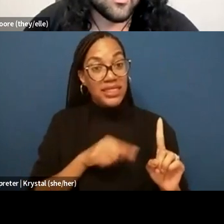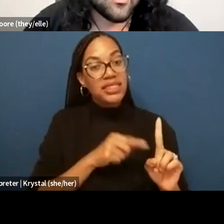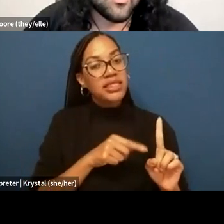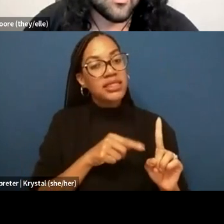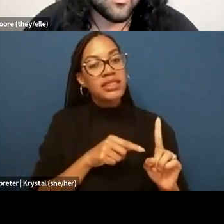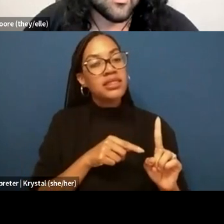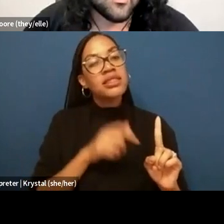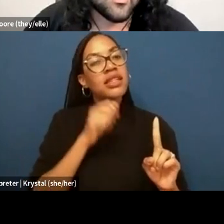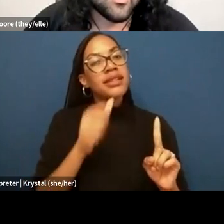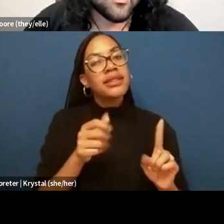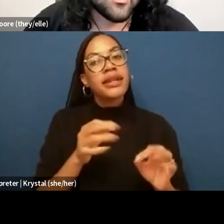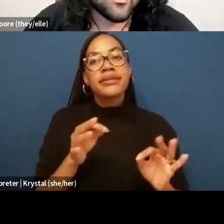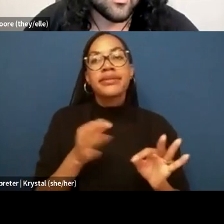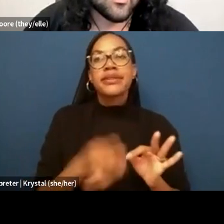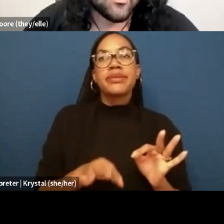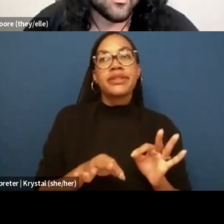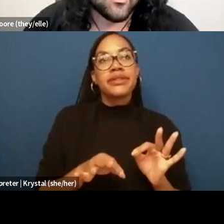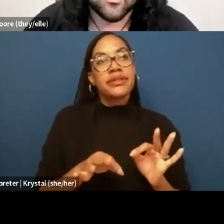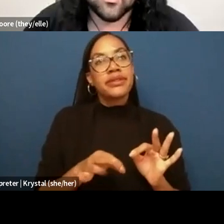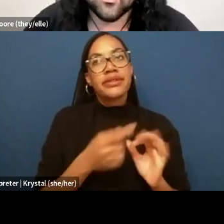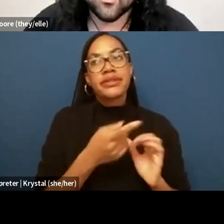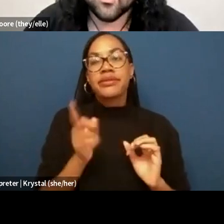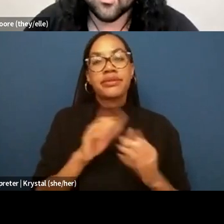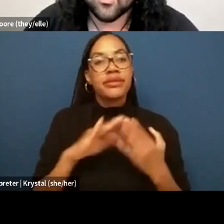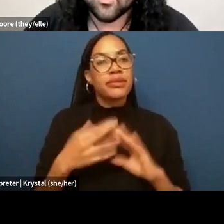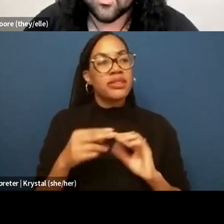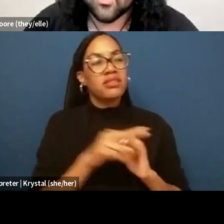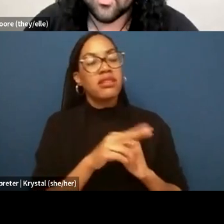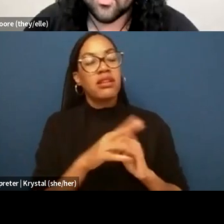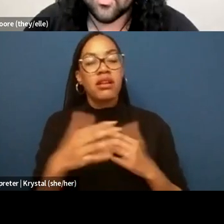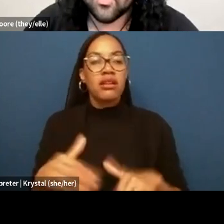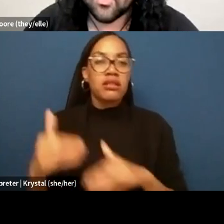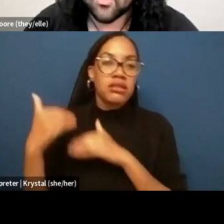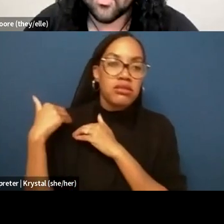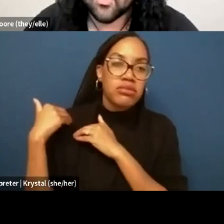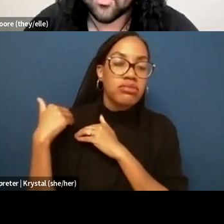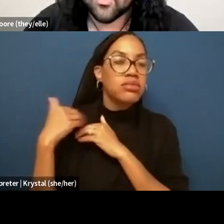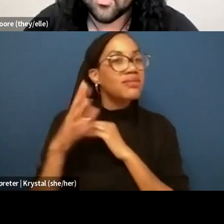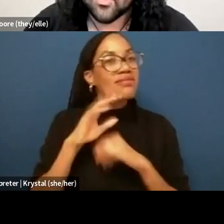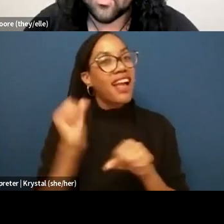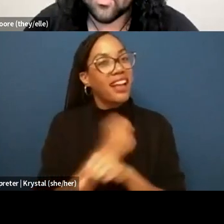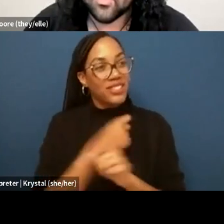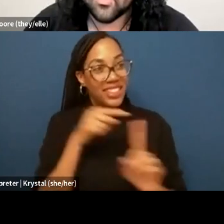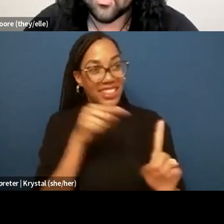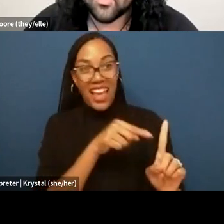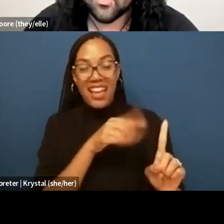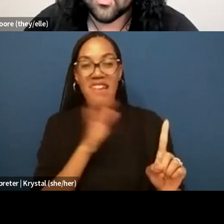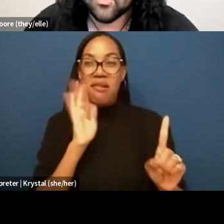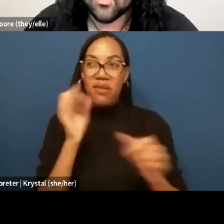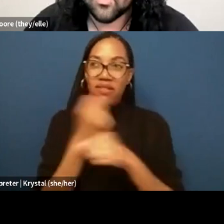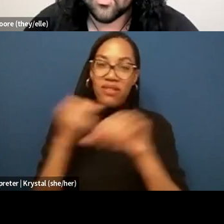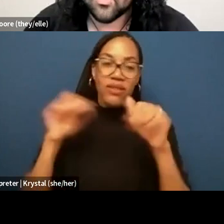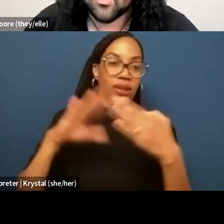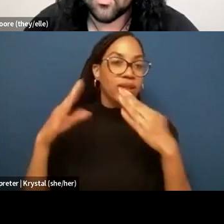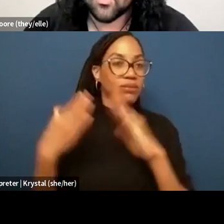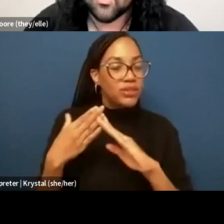is not simply a need, a burden to the community, but one that's actually going to free the community to engage its